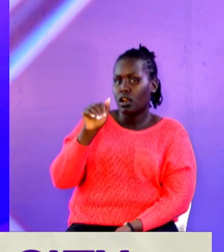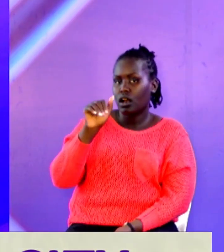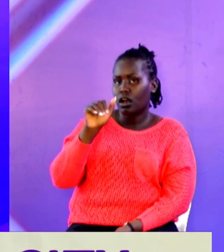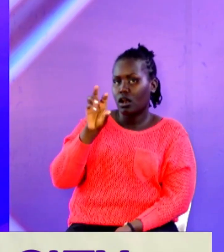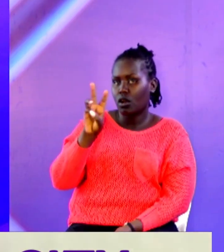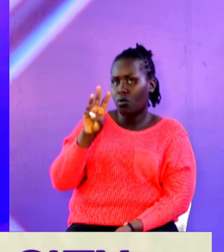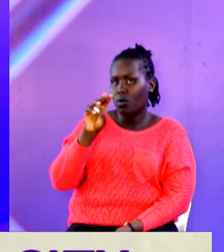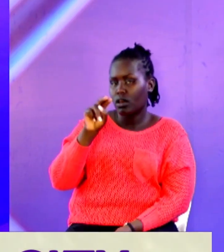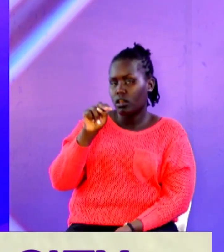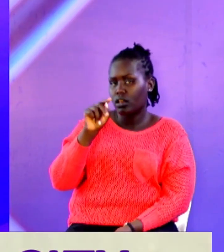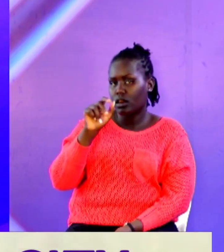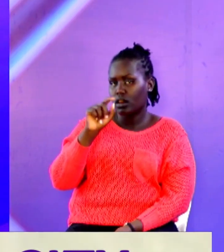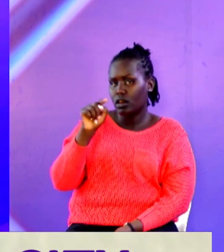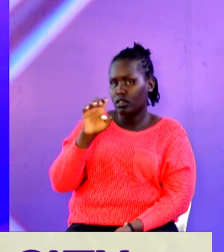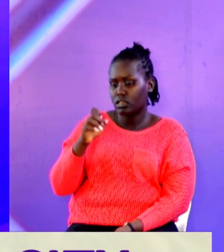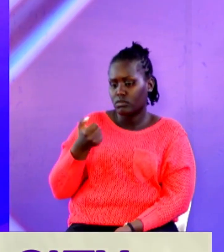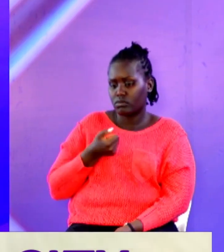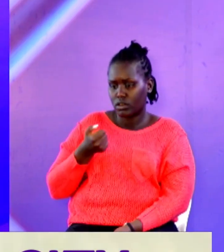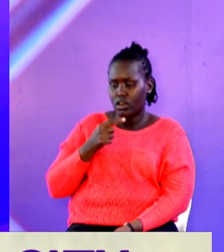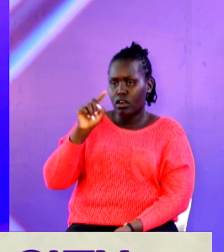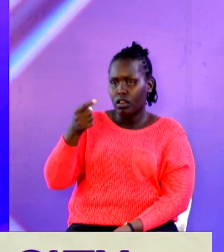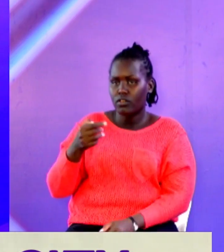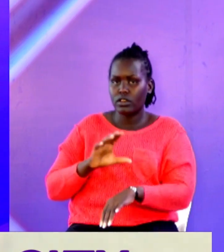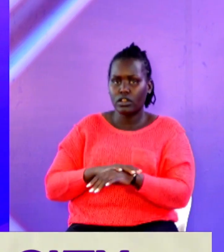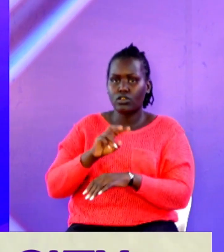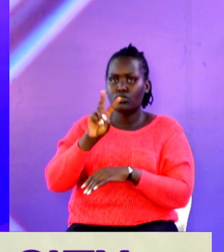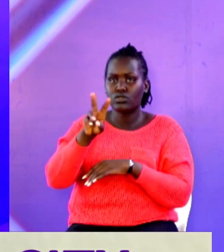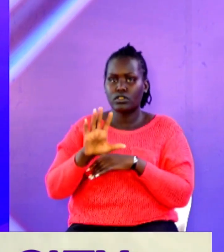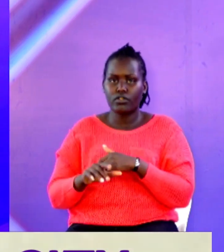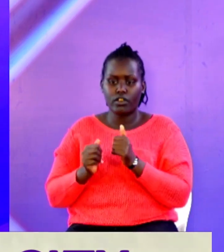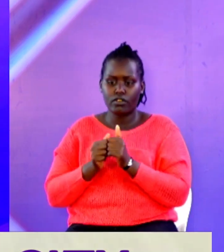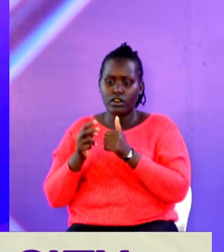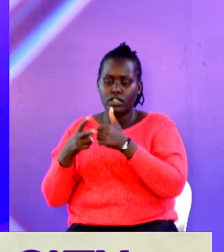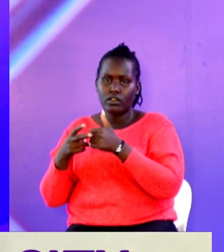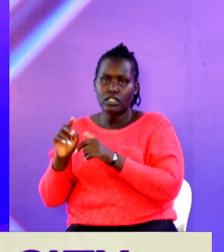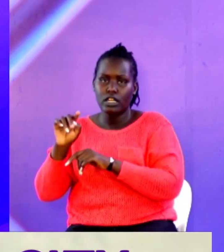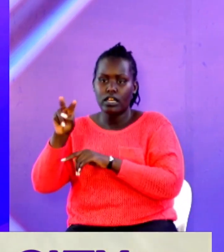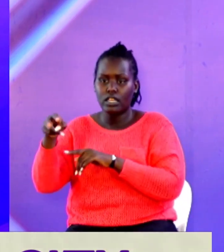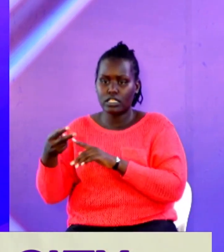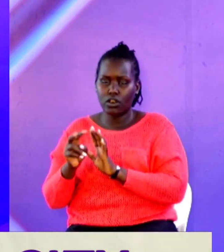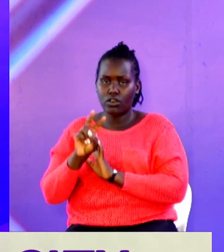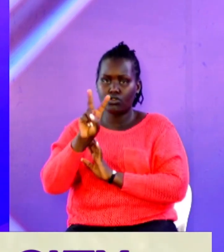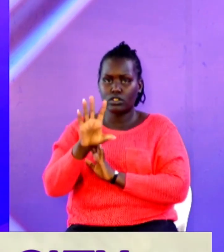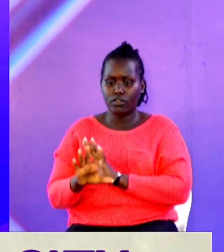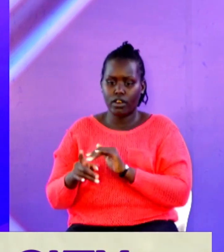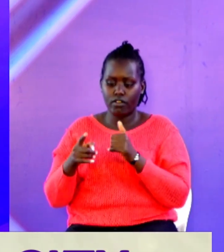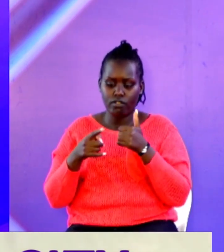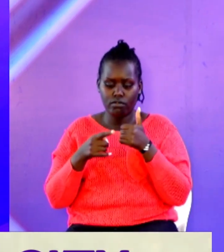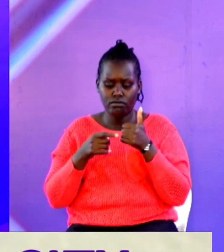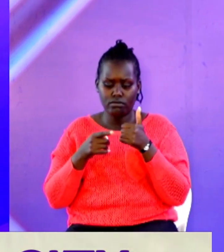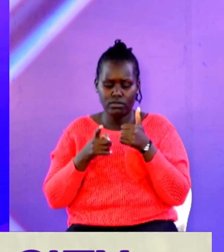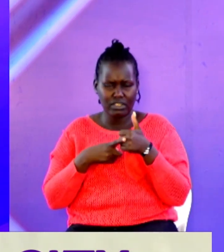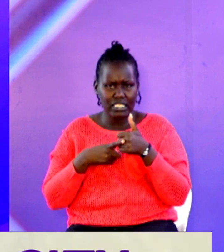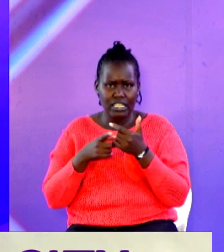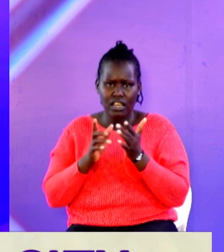Kwatanze girls. In the first set, they beat them 25-17. In the second set, it was 25-6. Then in